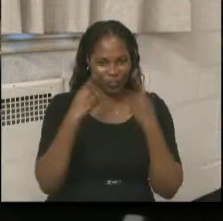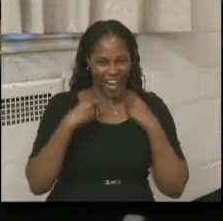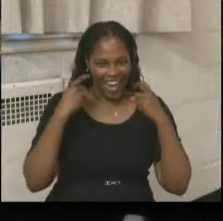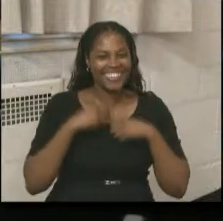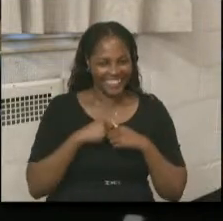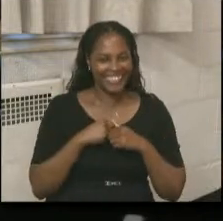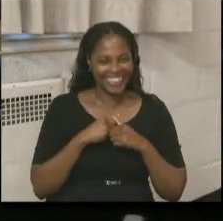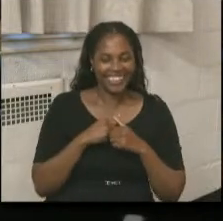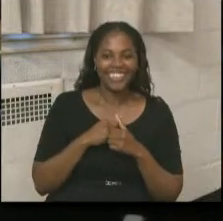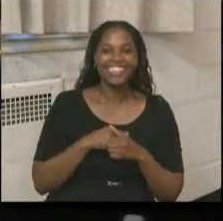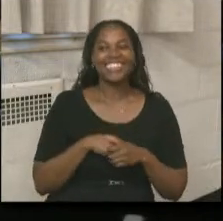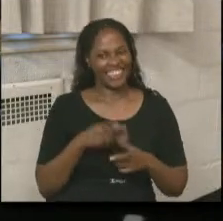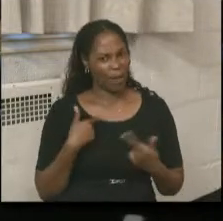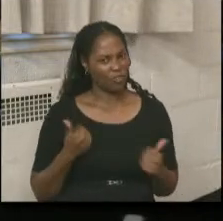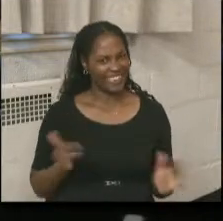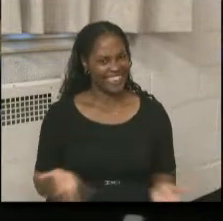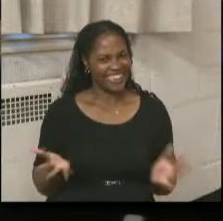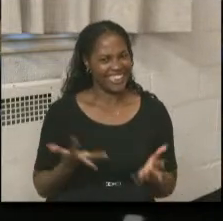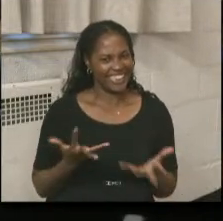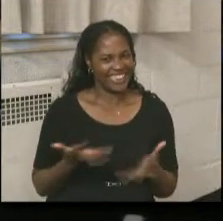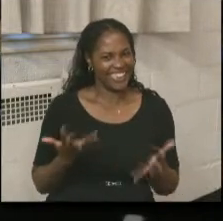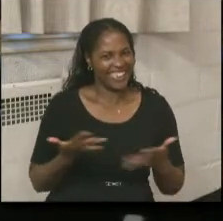I'm working on it. I'm working on it.